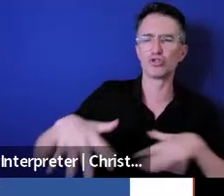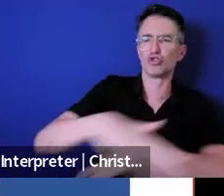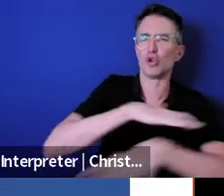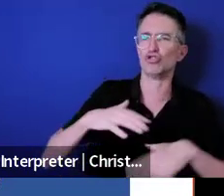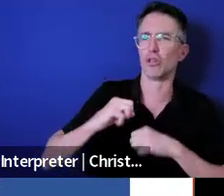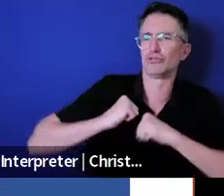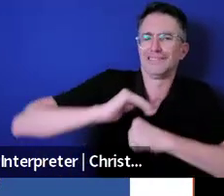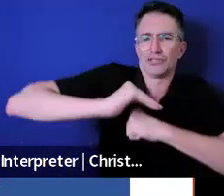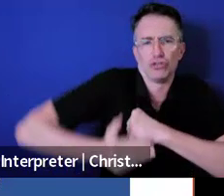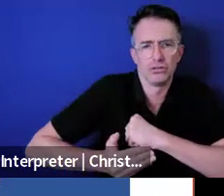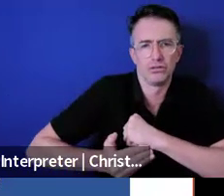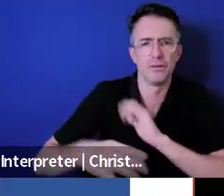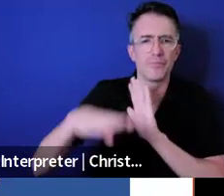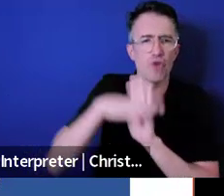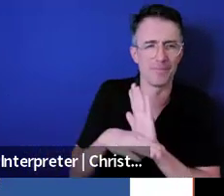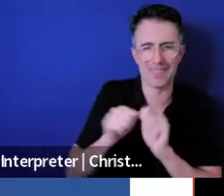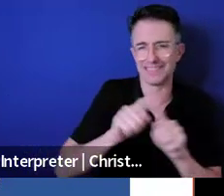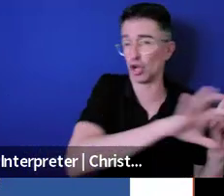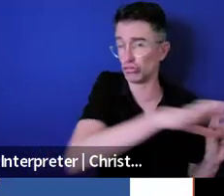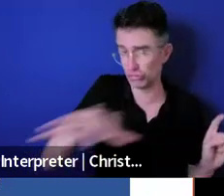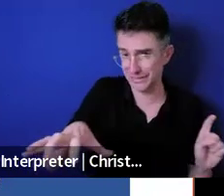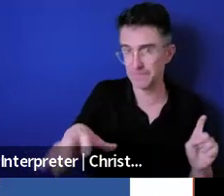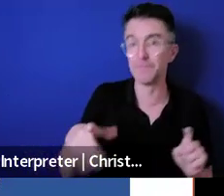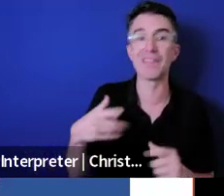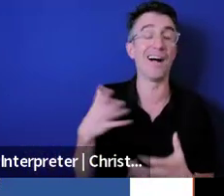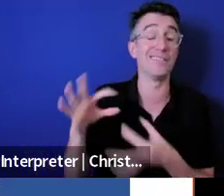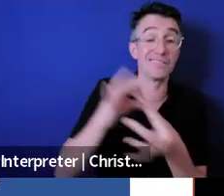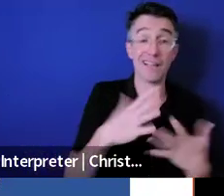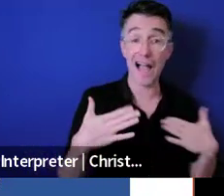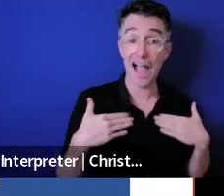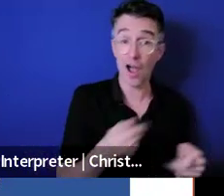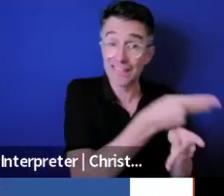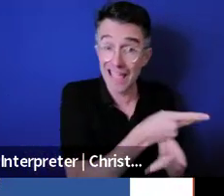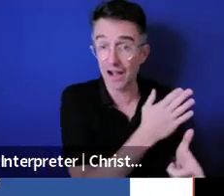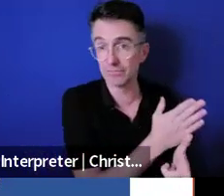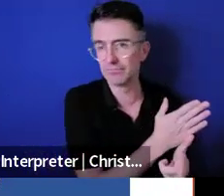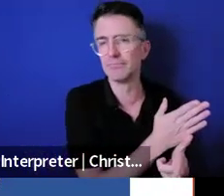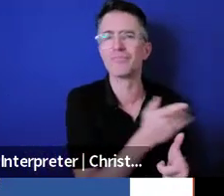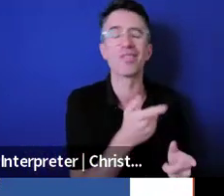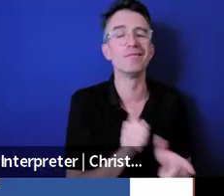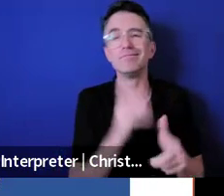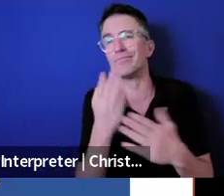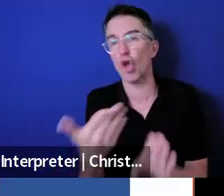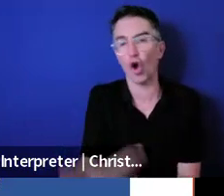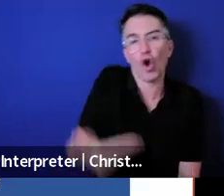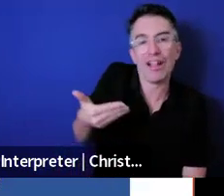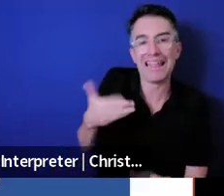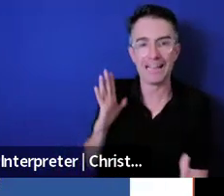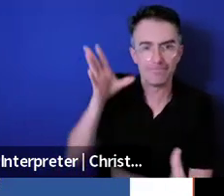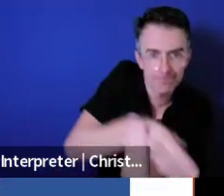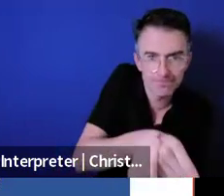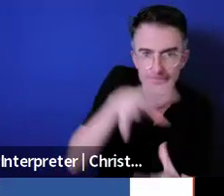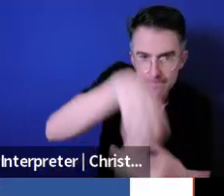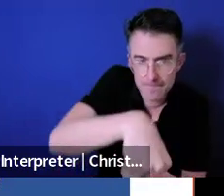of healthcare costs, including early intervention, rehabilitation, and assistive device, and coverage of disability-related